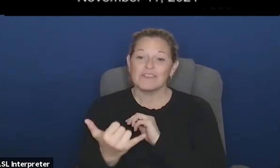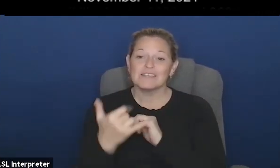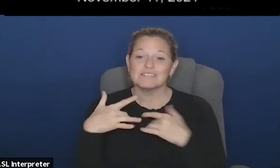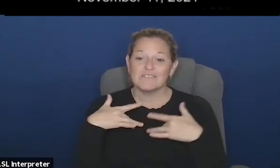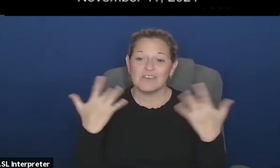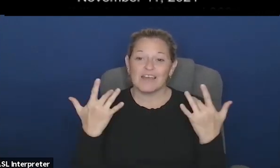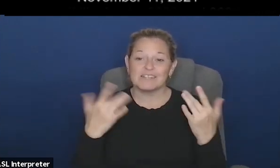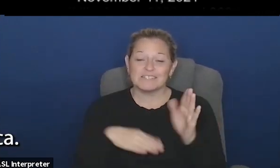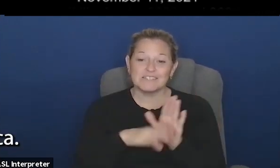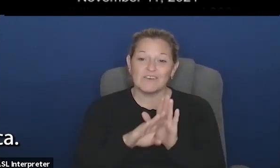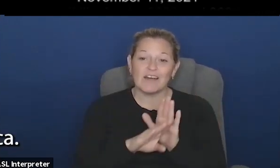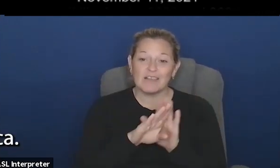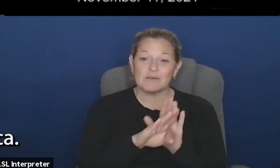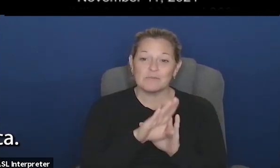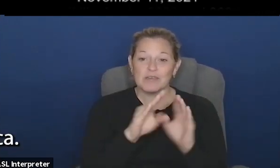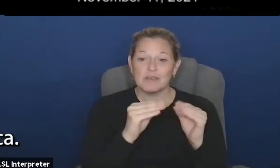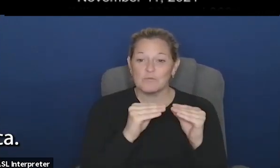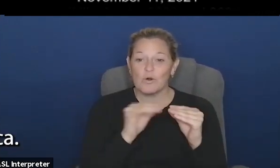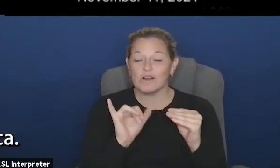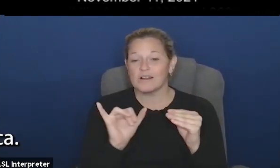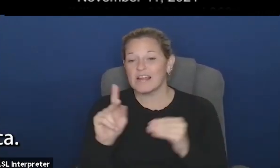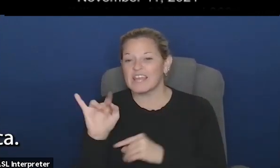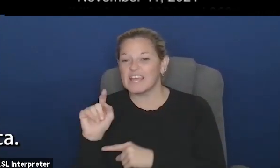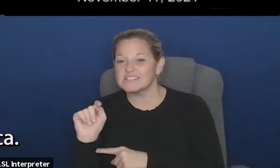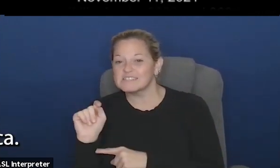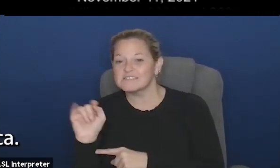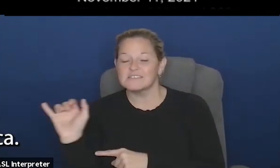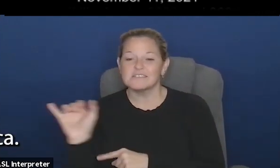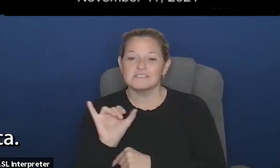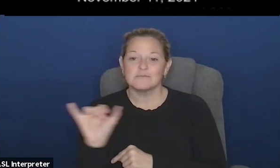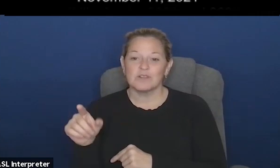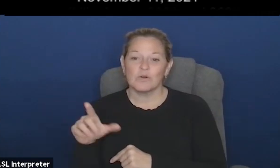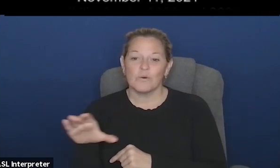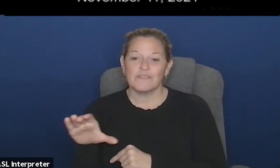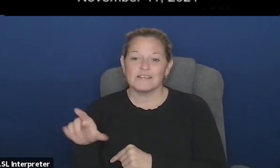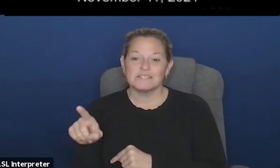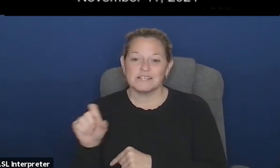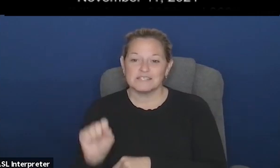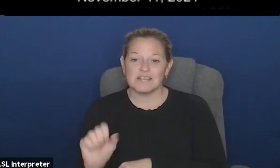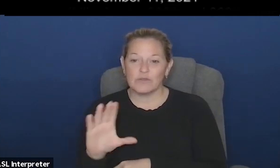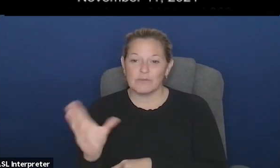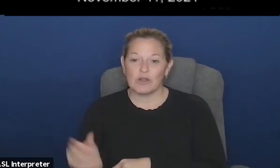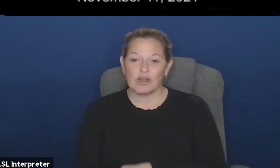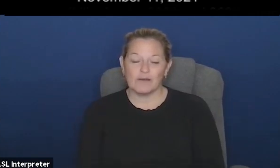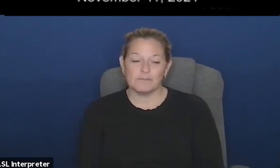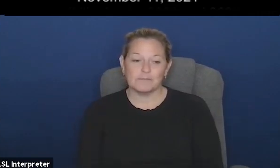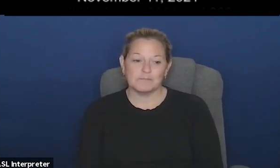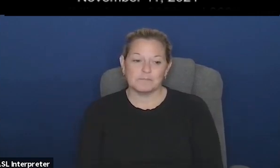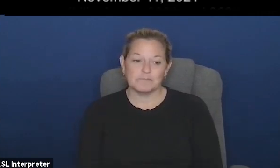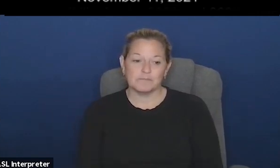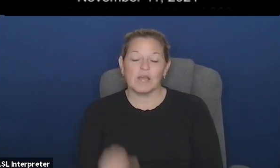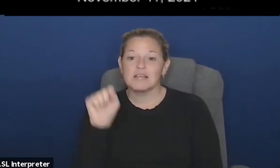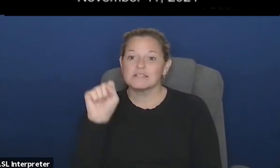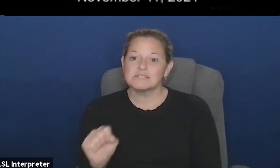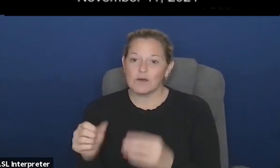of developing maybe a kit kind of similar to what they did in South America. So last slide,